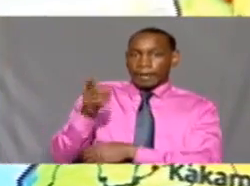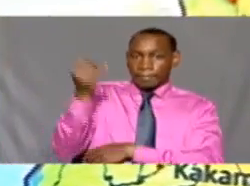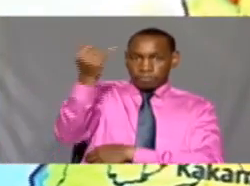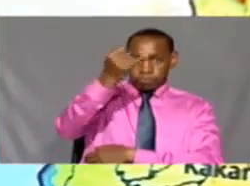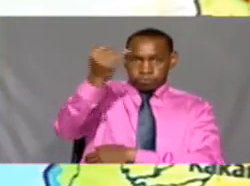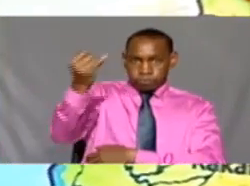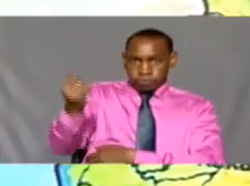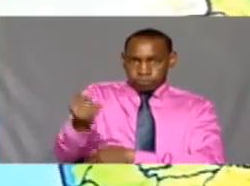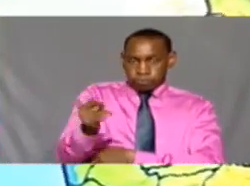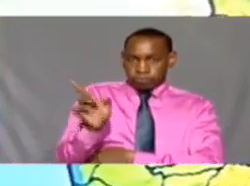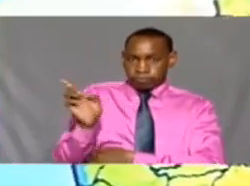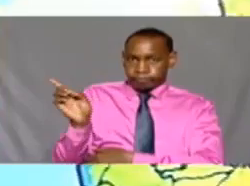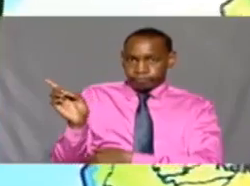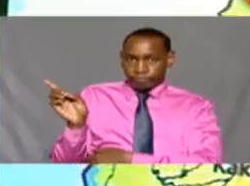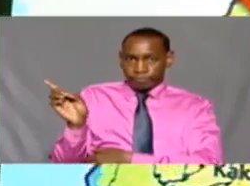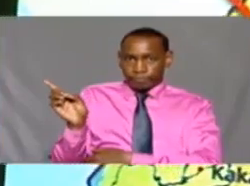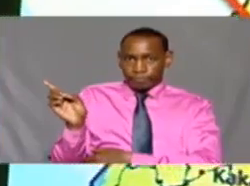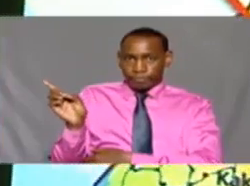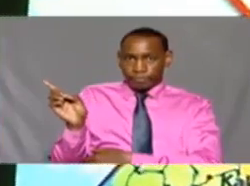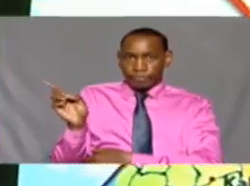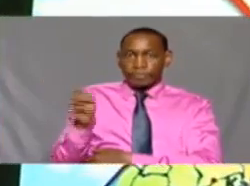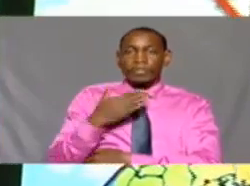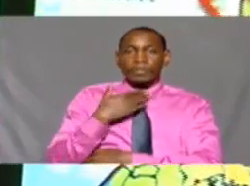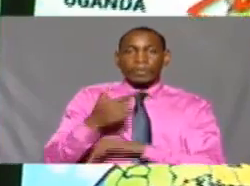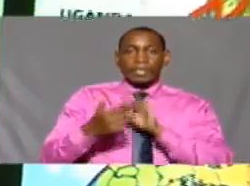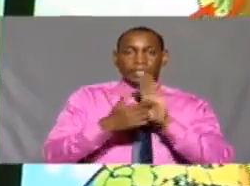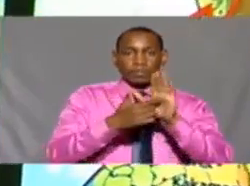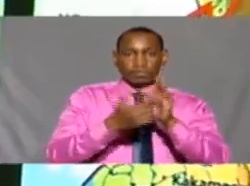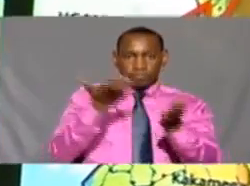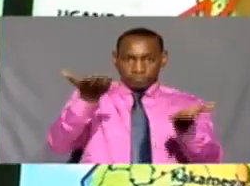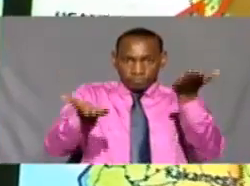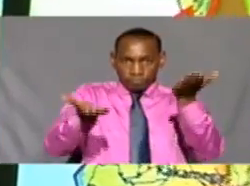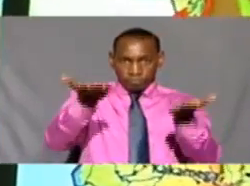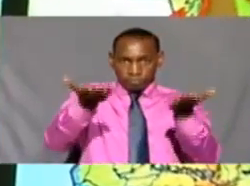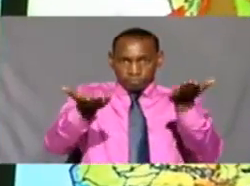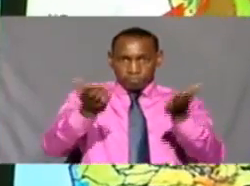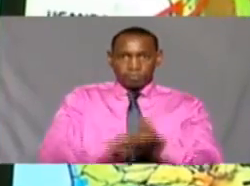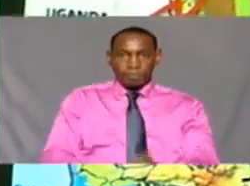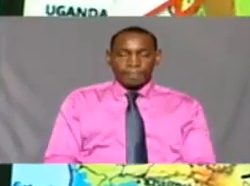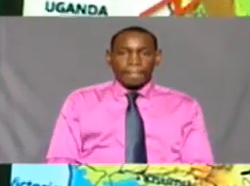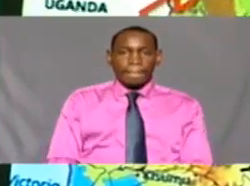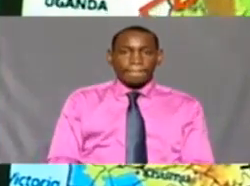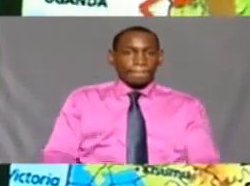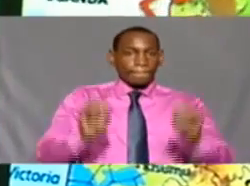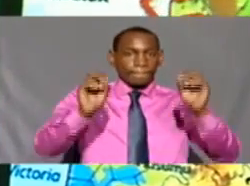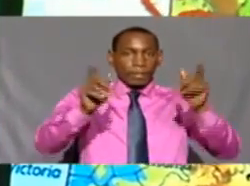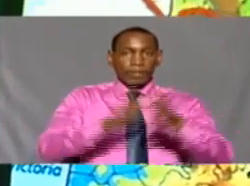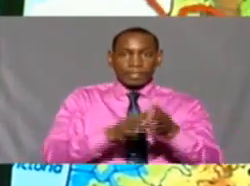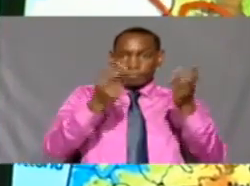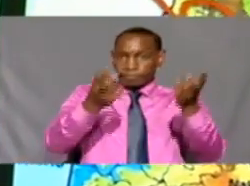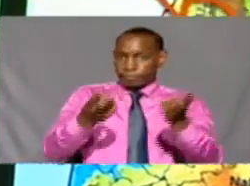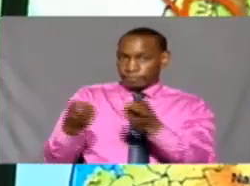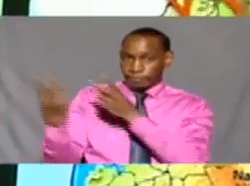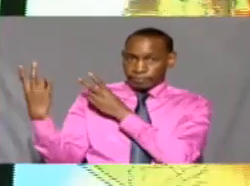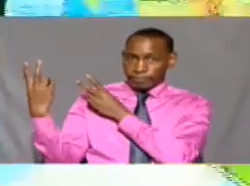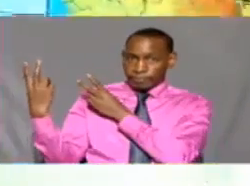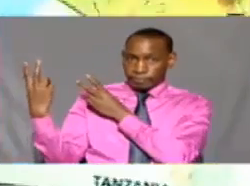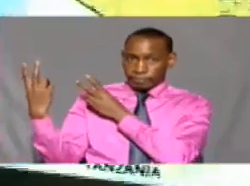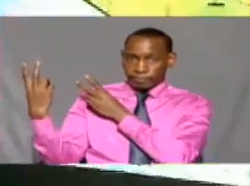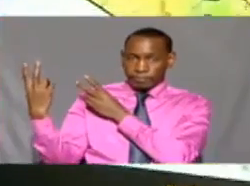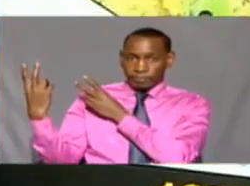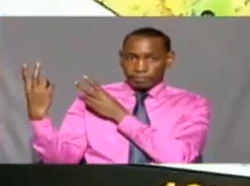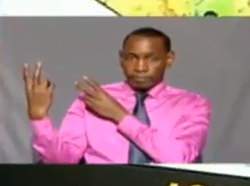like. I want to put these side by side. Okay. So do you see that?